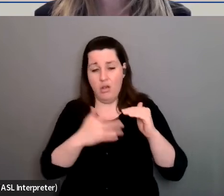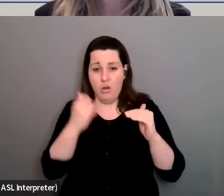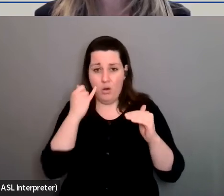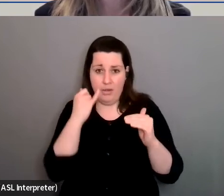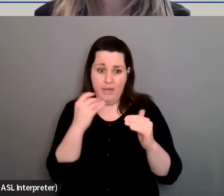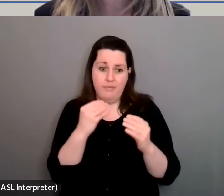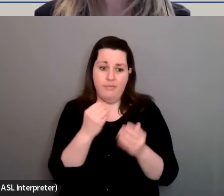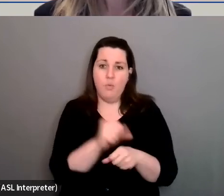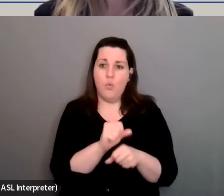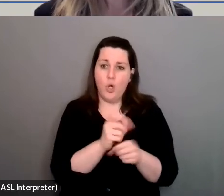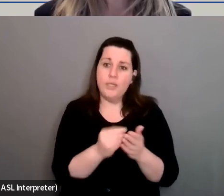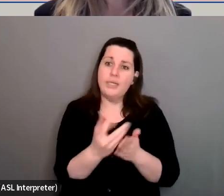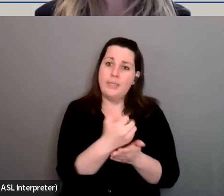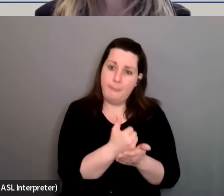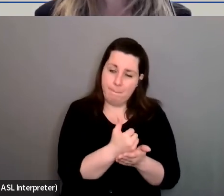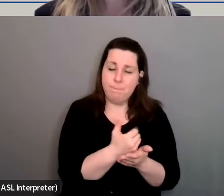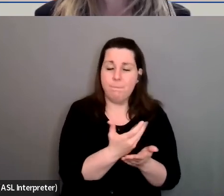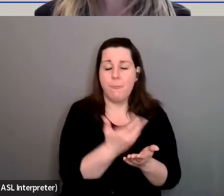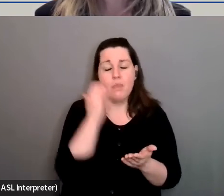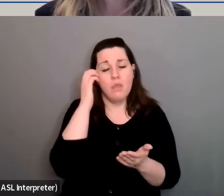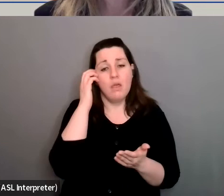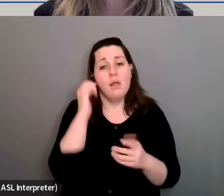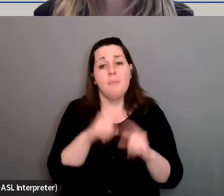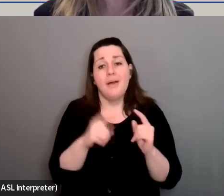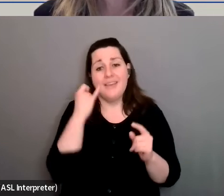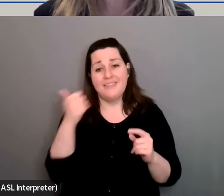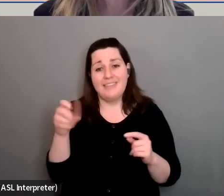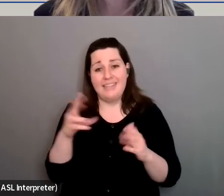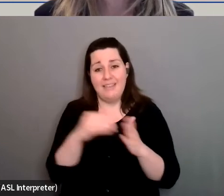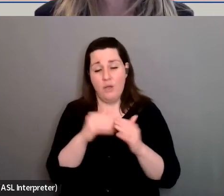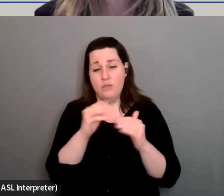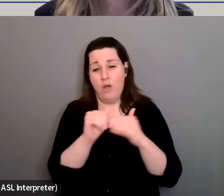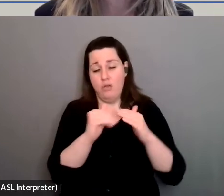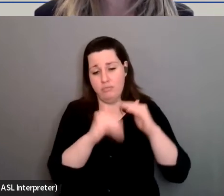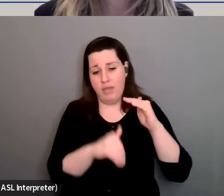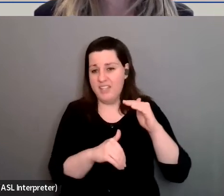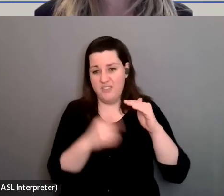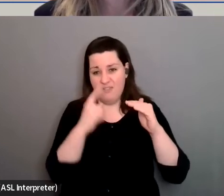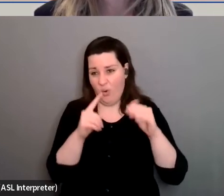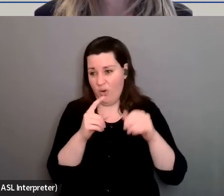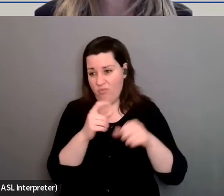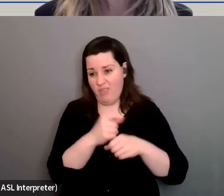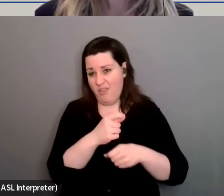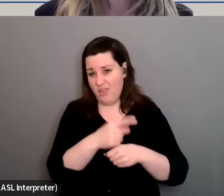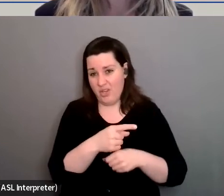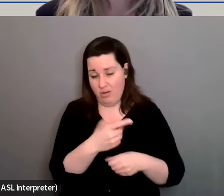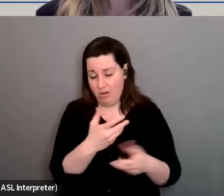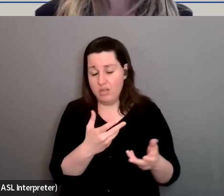work, that increases that. But if you have under $16,000 in any given year that you want to